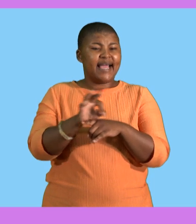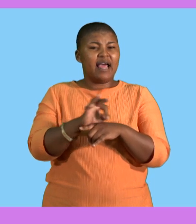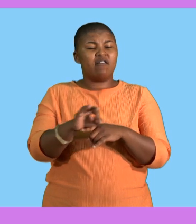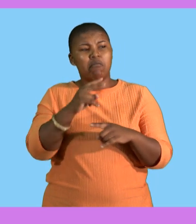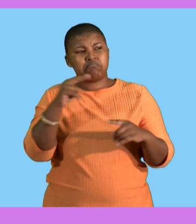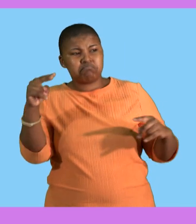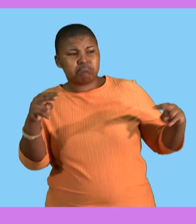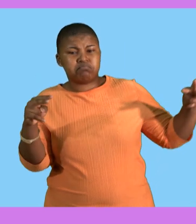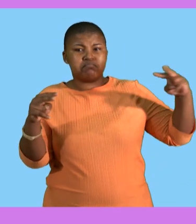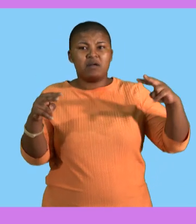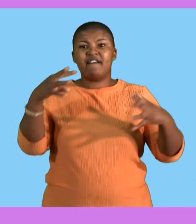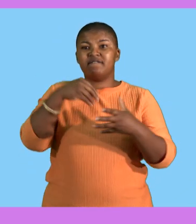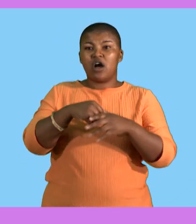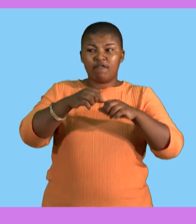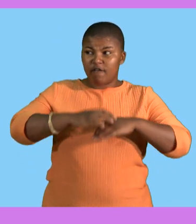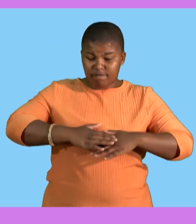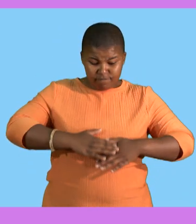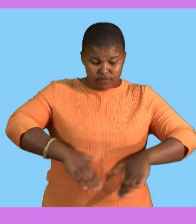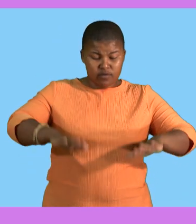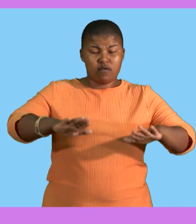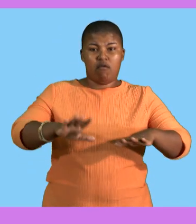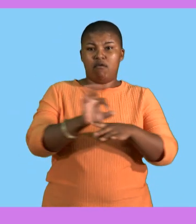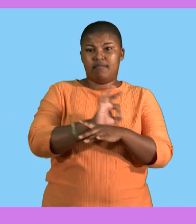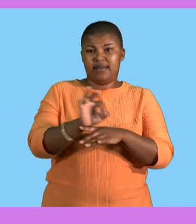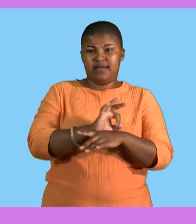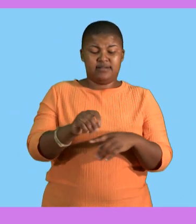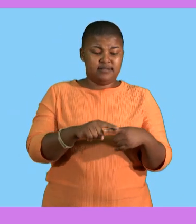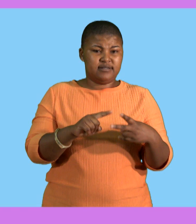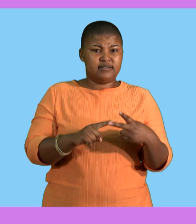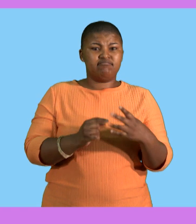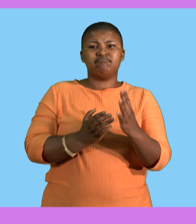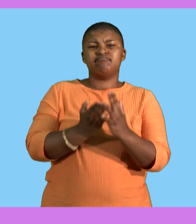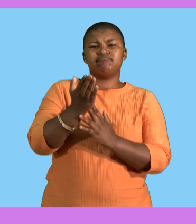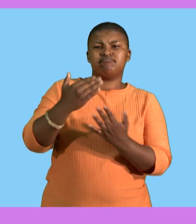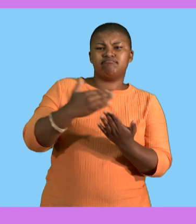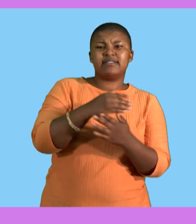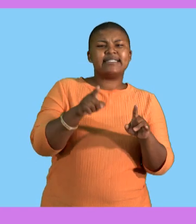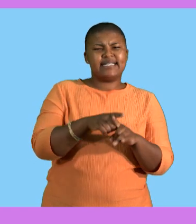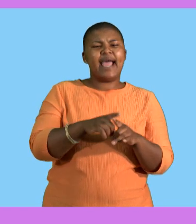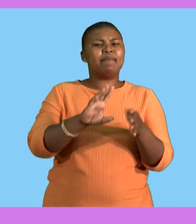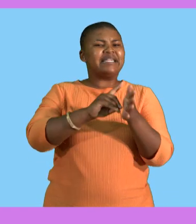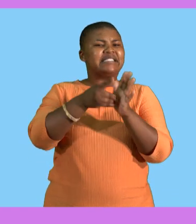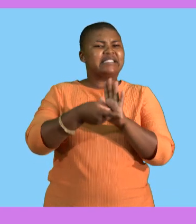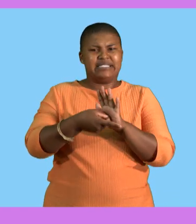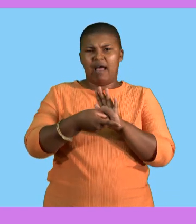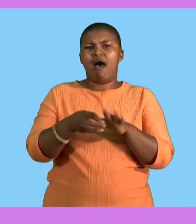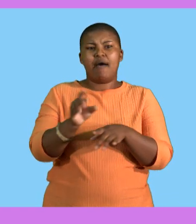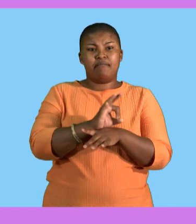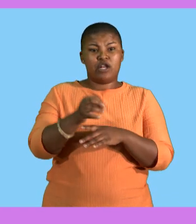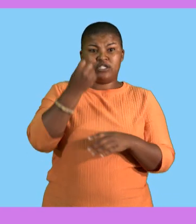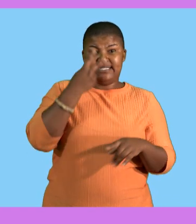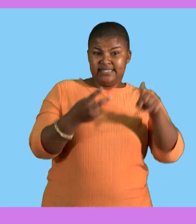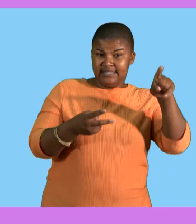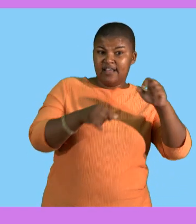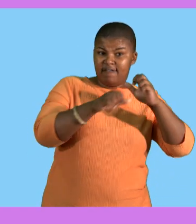directions. These include floor plans, cross sections, and also elevation plans. So there's my